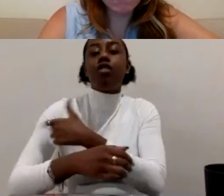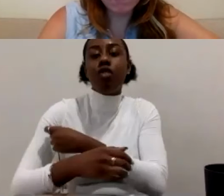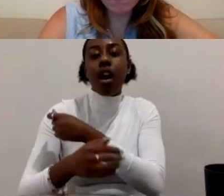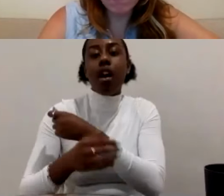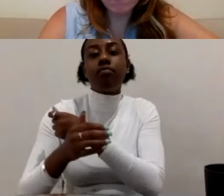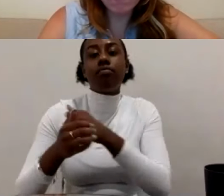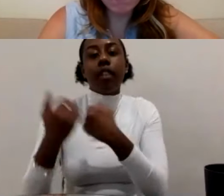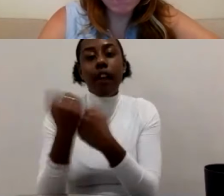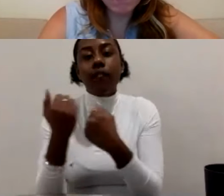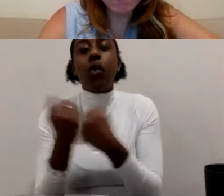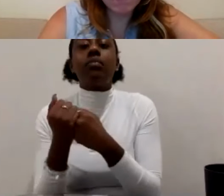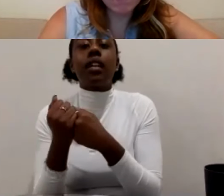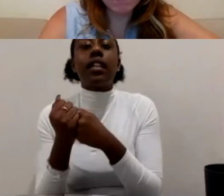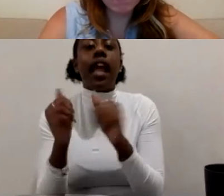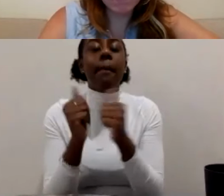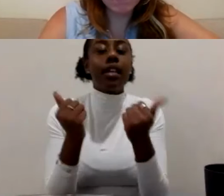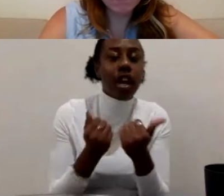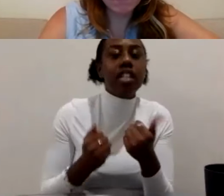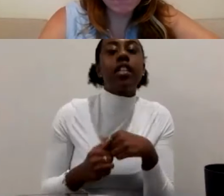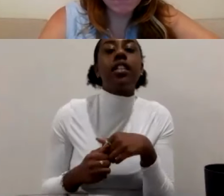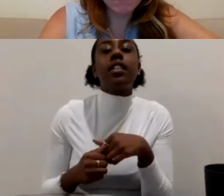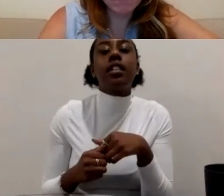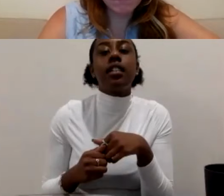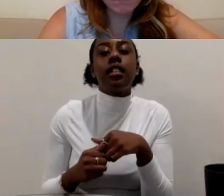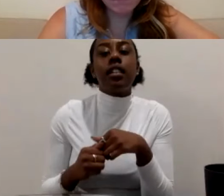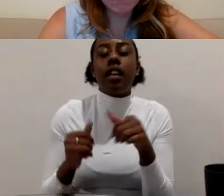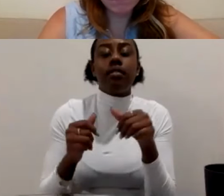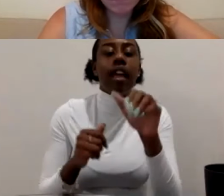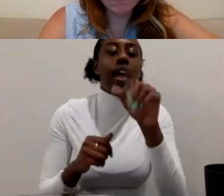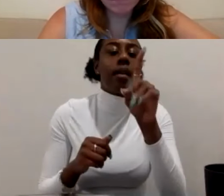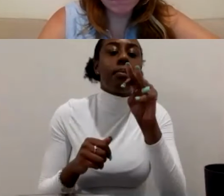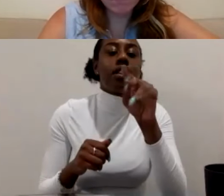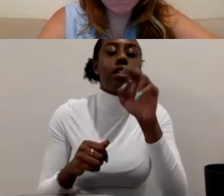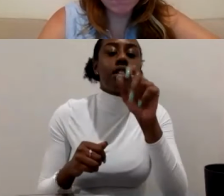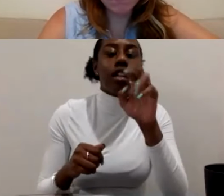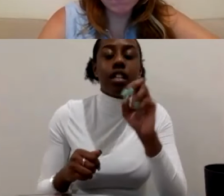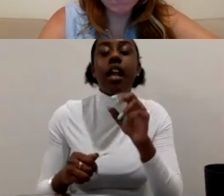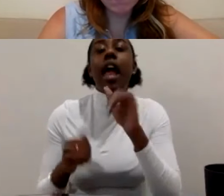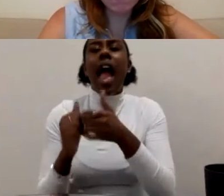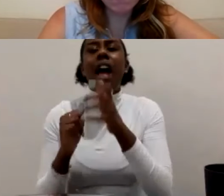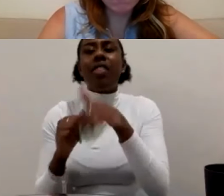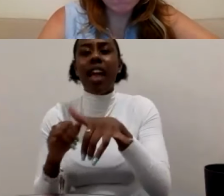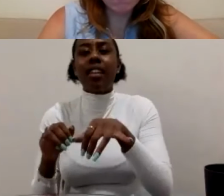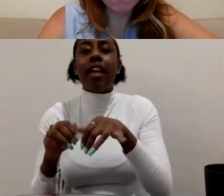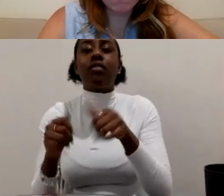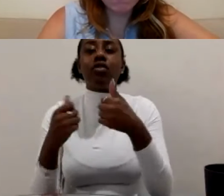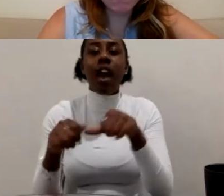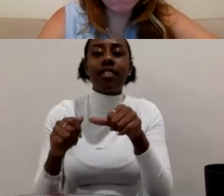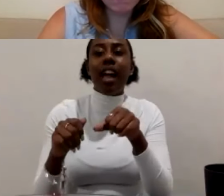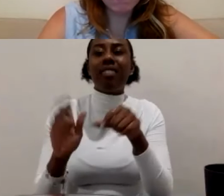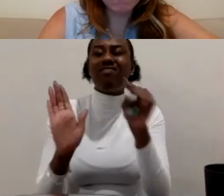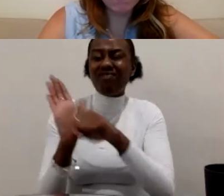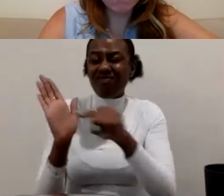with some of the goals that were referred to and mentioned earlier of how it criminalizes and disrupts Black communities and our